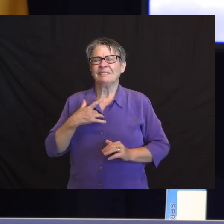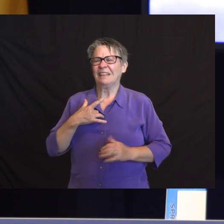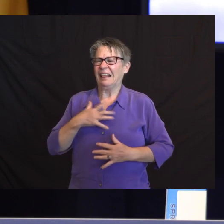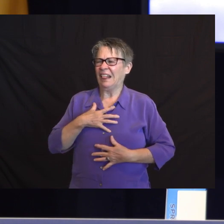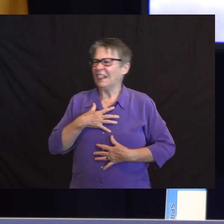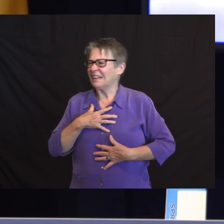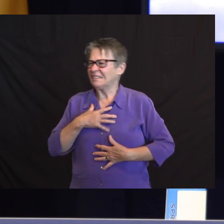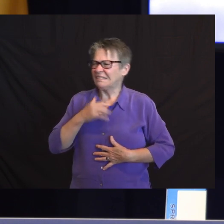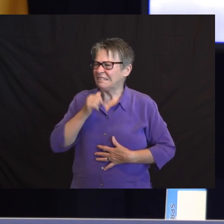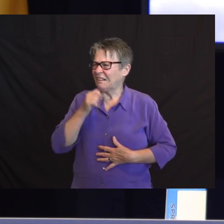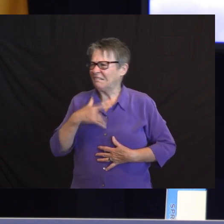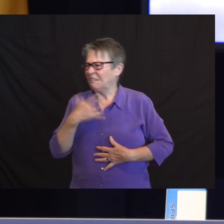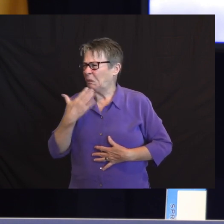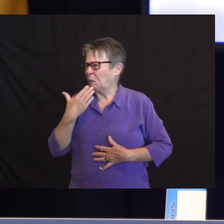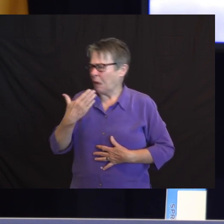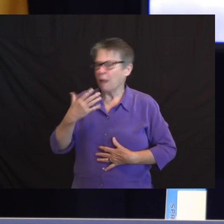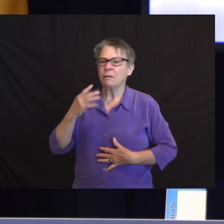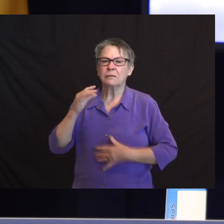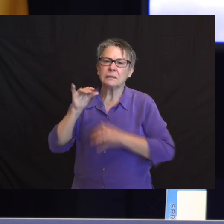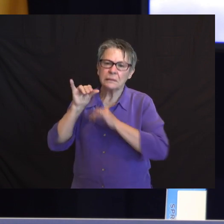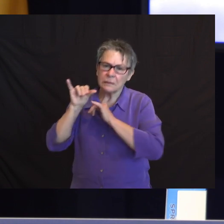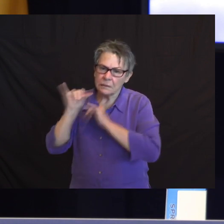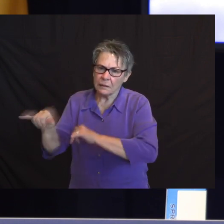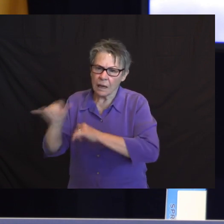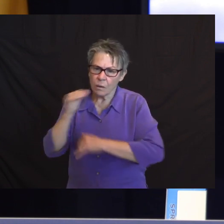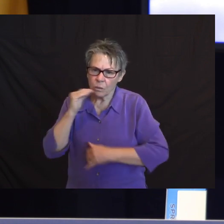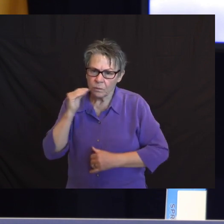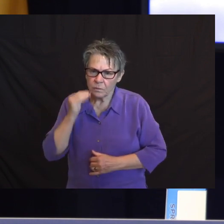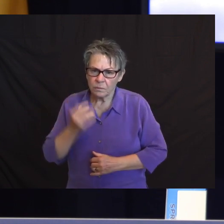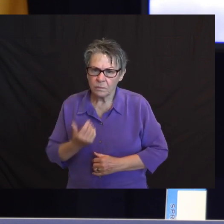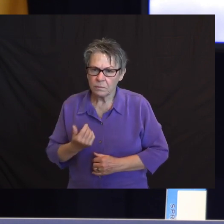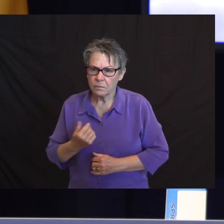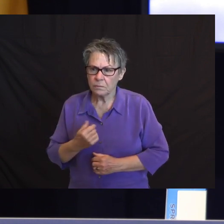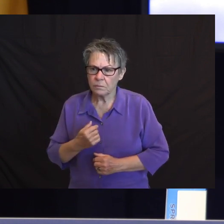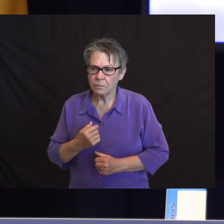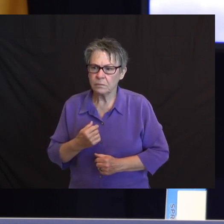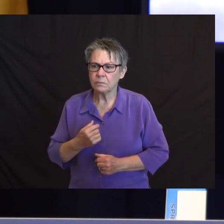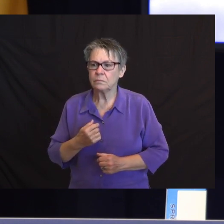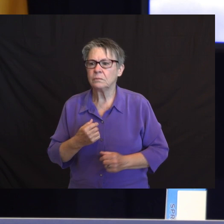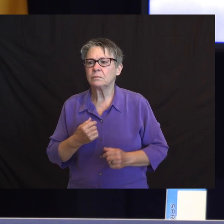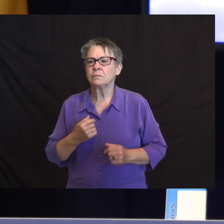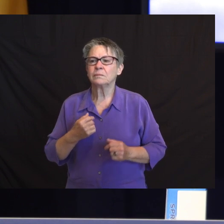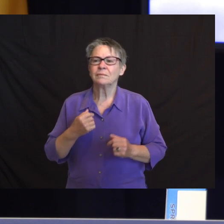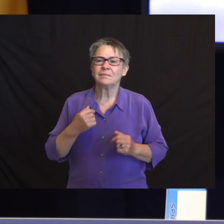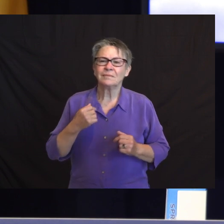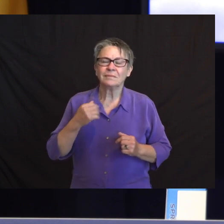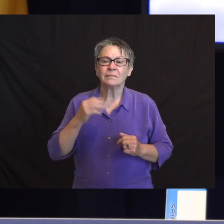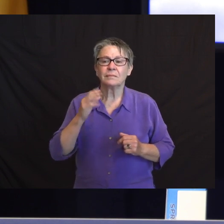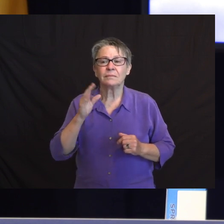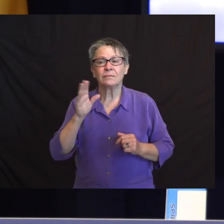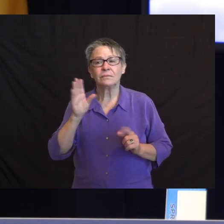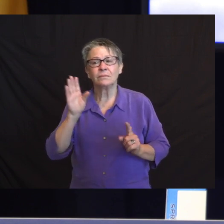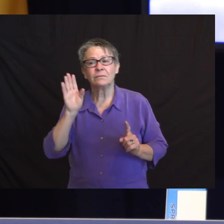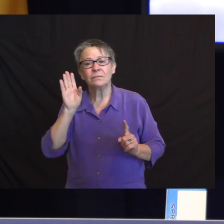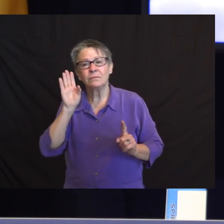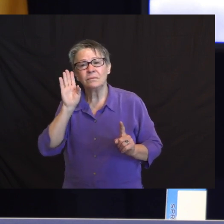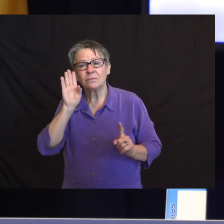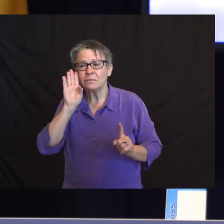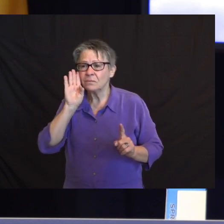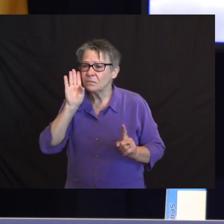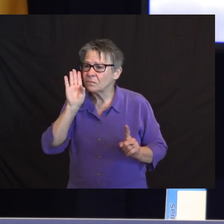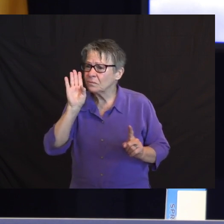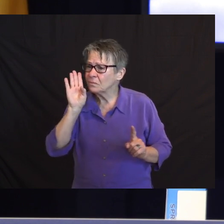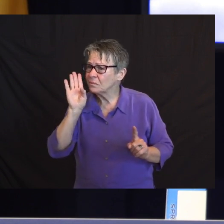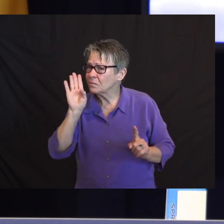surfaces. Although the risk of severe illness may be different for everyone, anyone can get and spread the